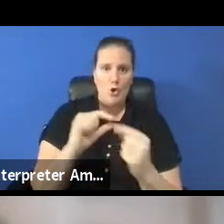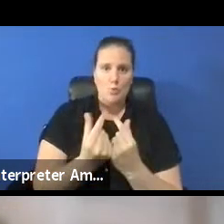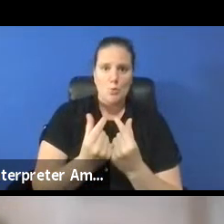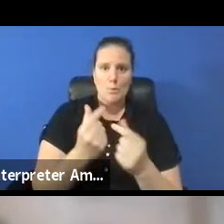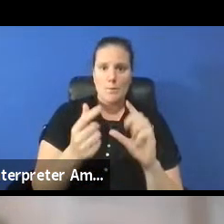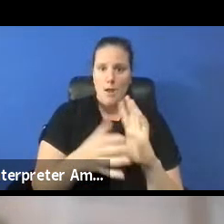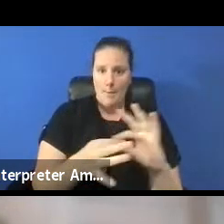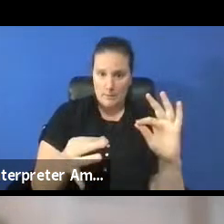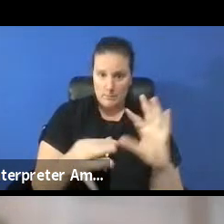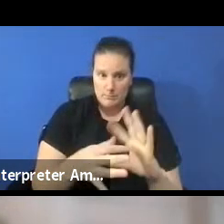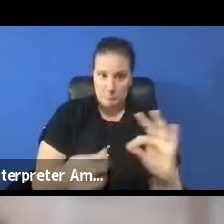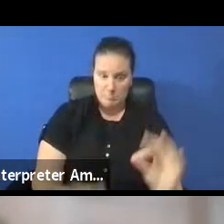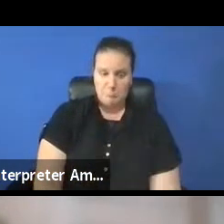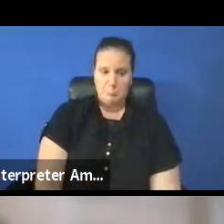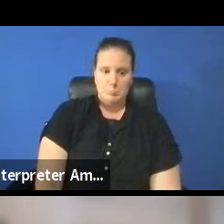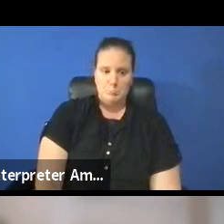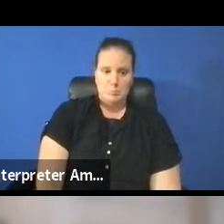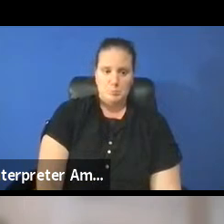comments.